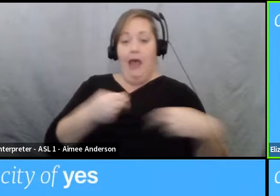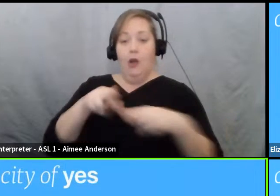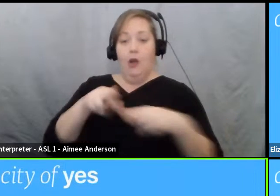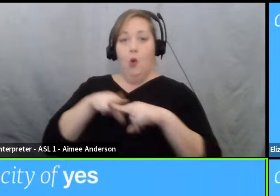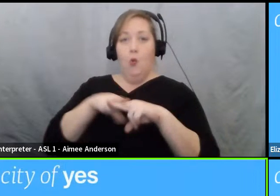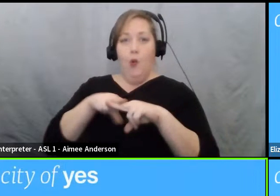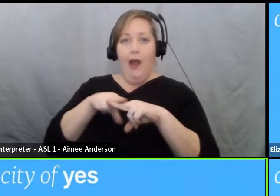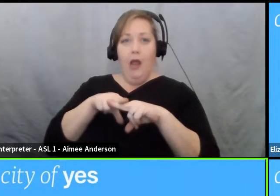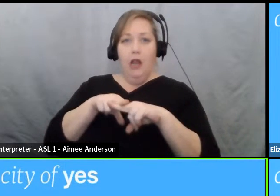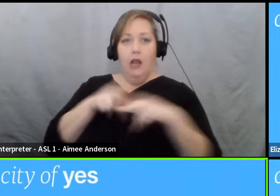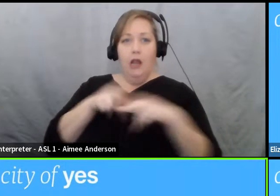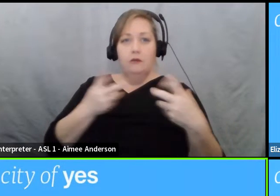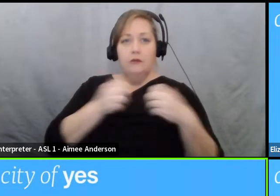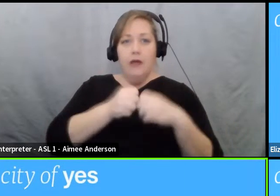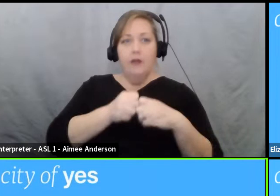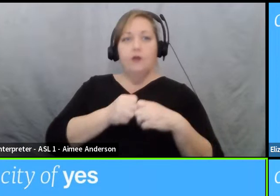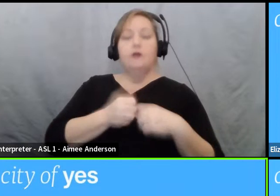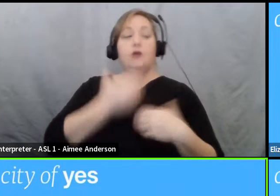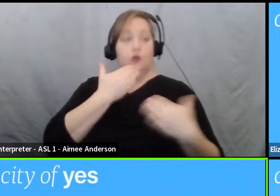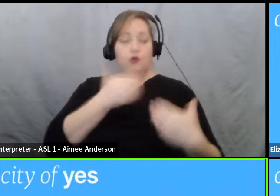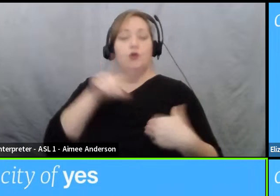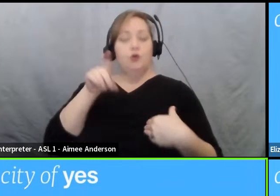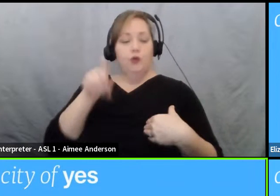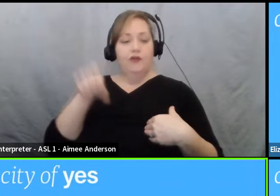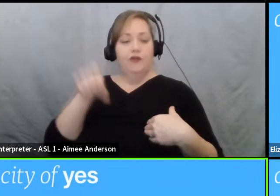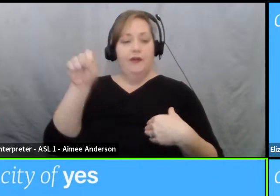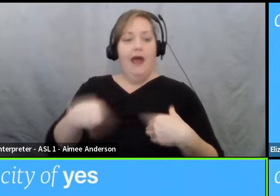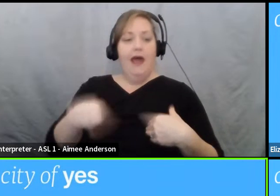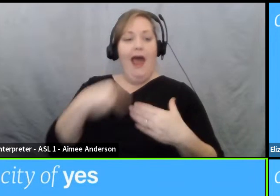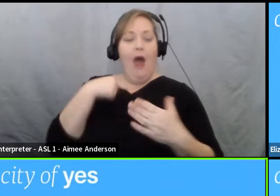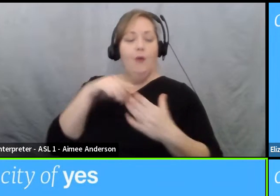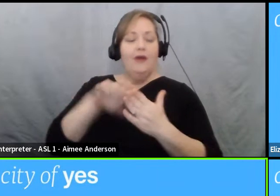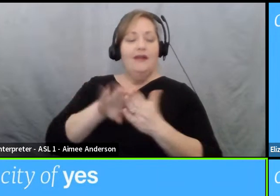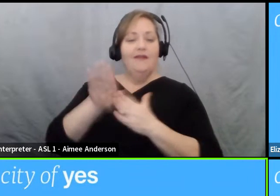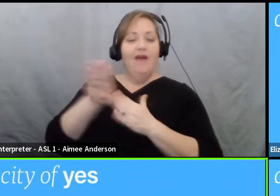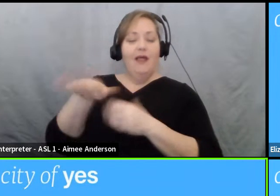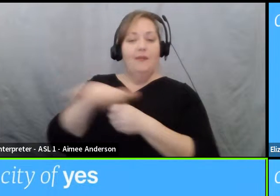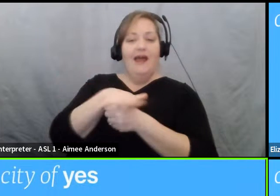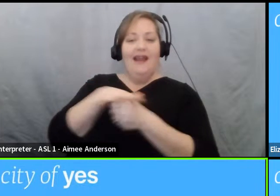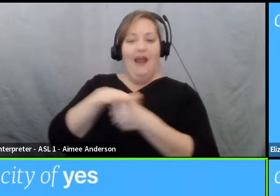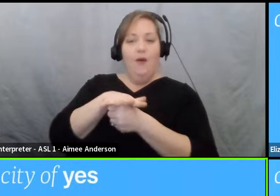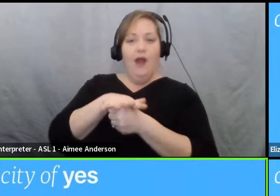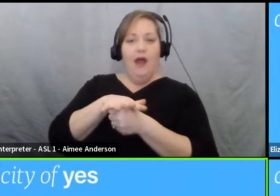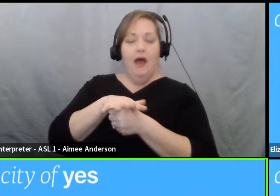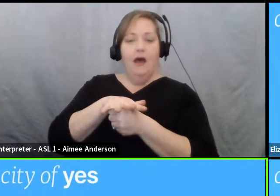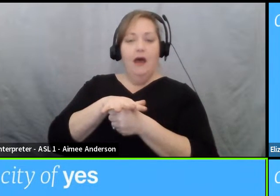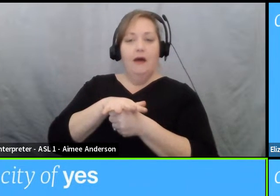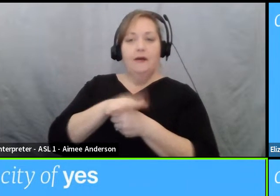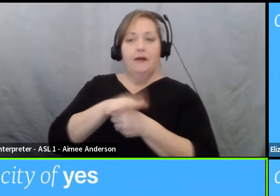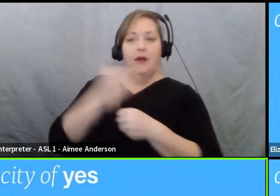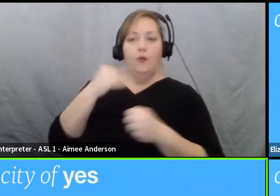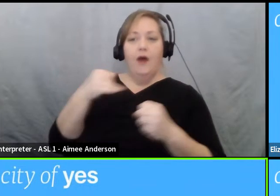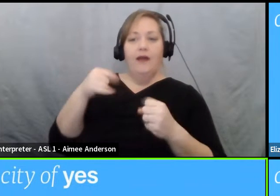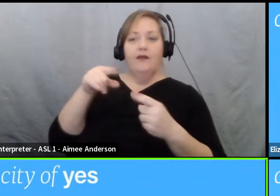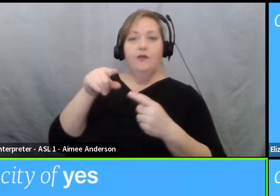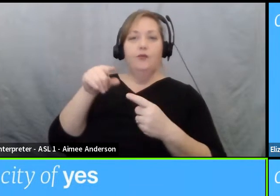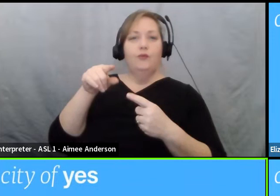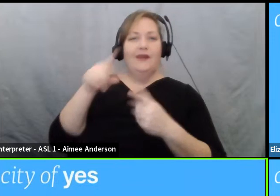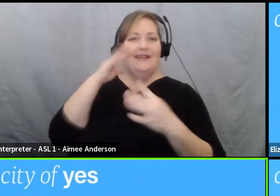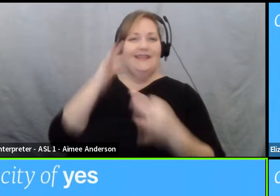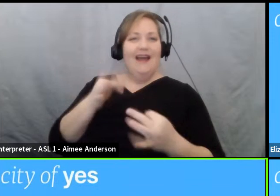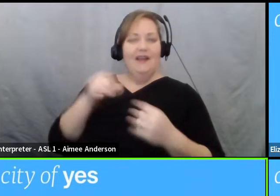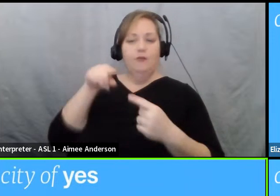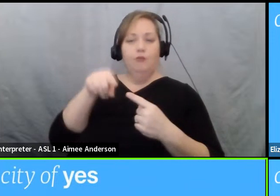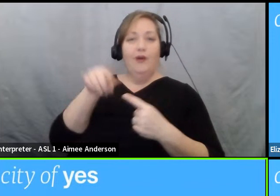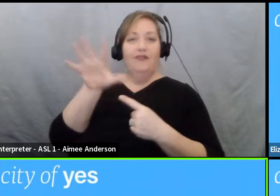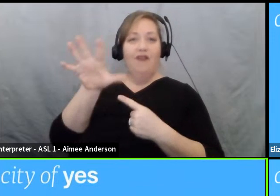It's a great question about how we developed the greater transit-oriented development area and why we've decided on this 0.5-mile radius along subway